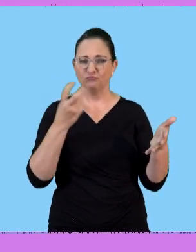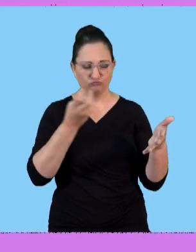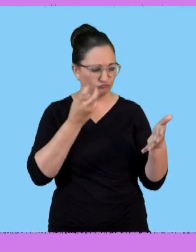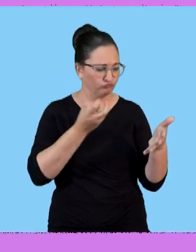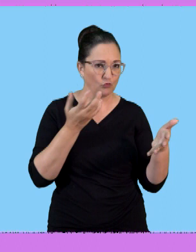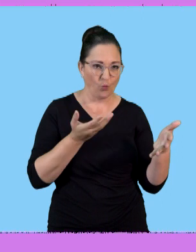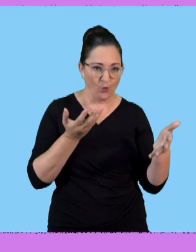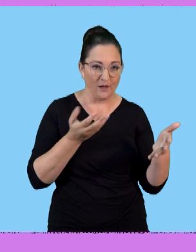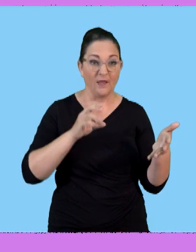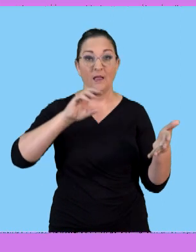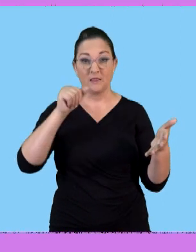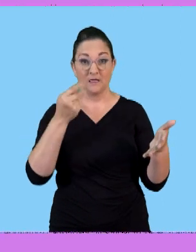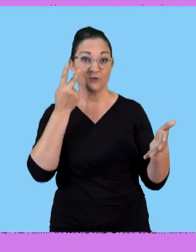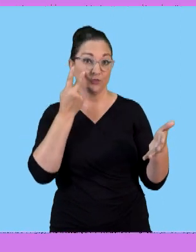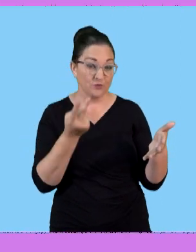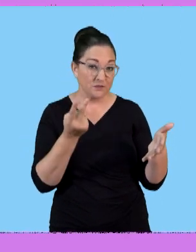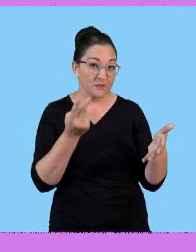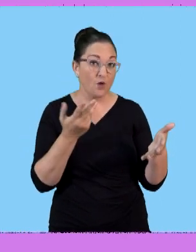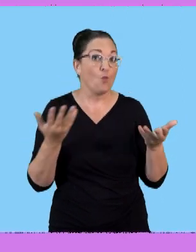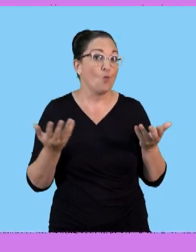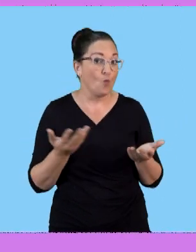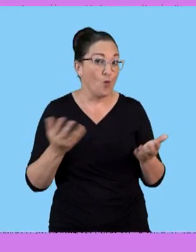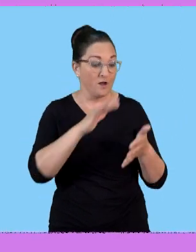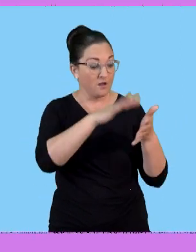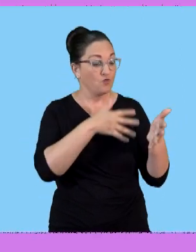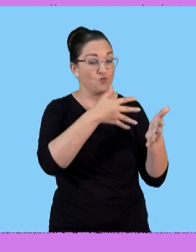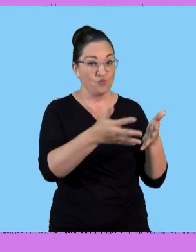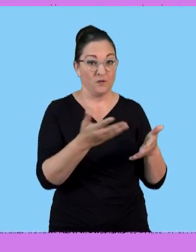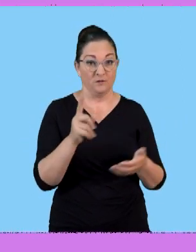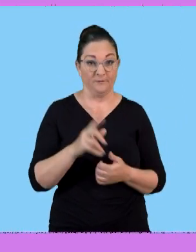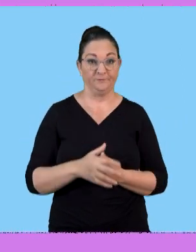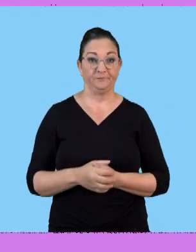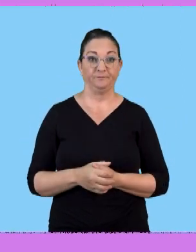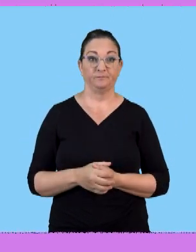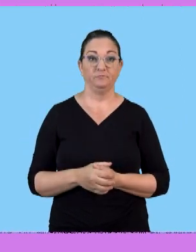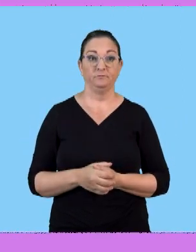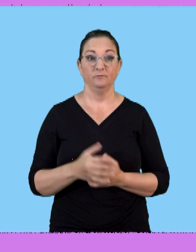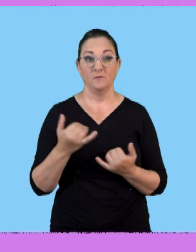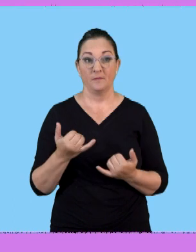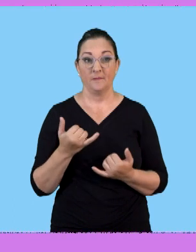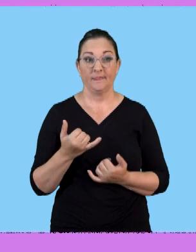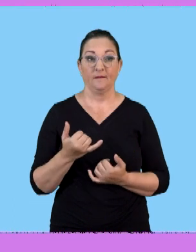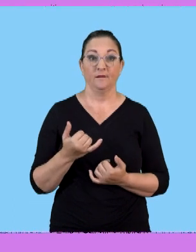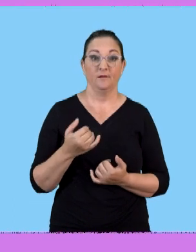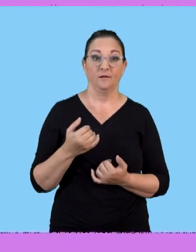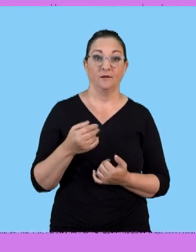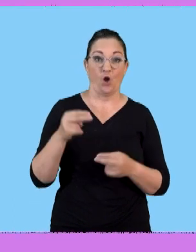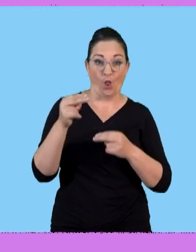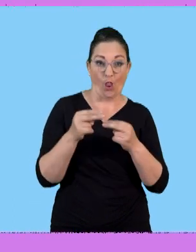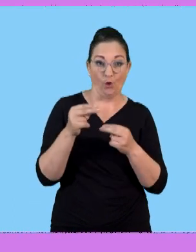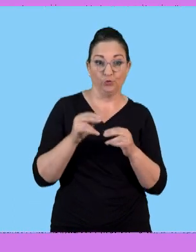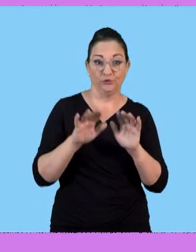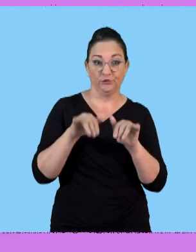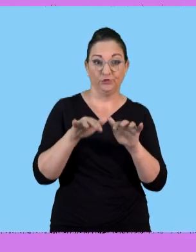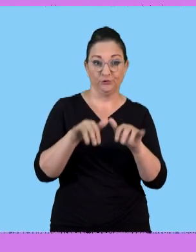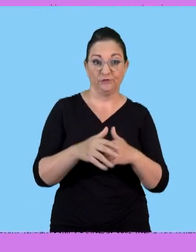Francis Bay, and then I must indicate what that grid reference is. So bay meaning it will be here close